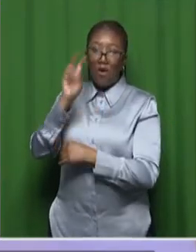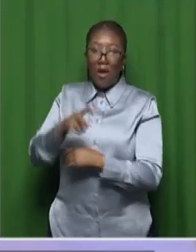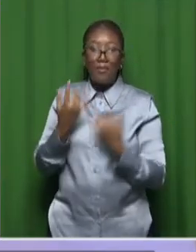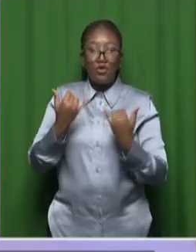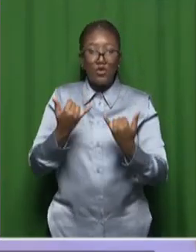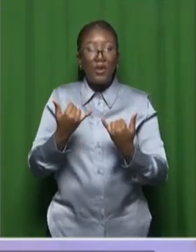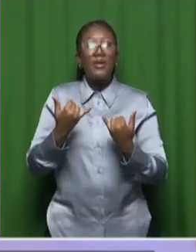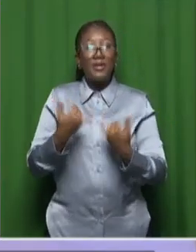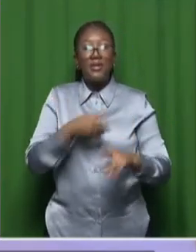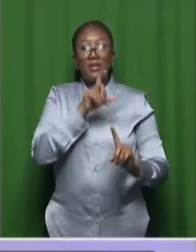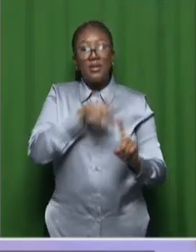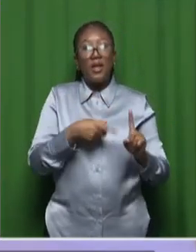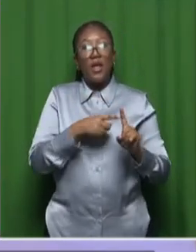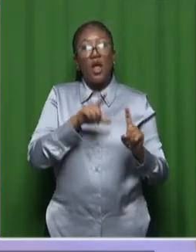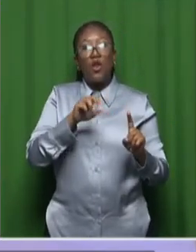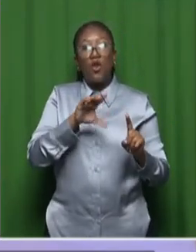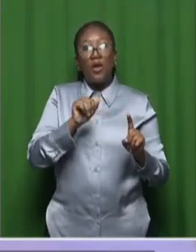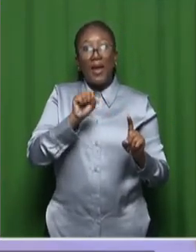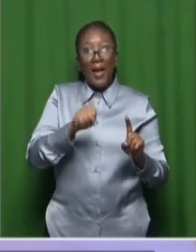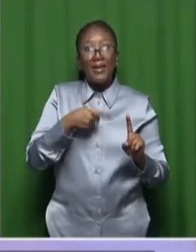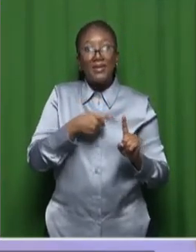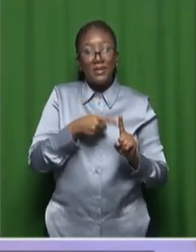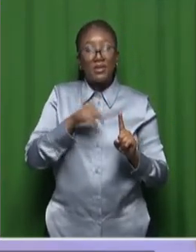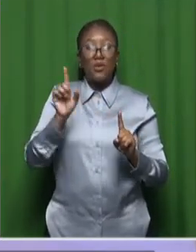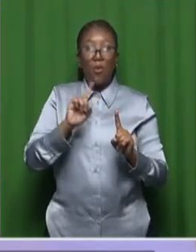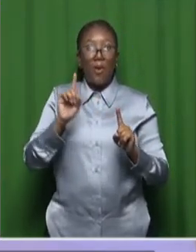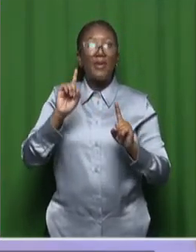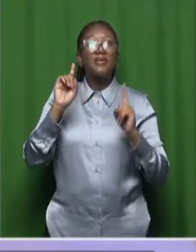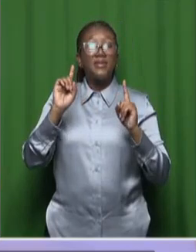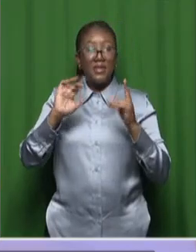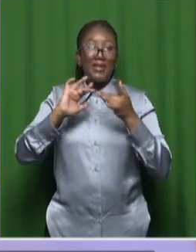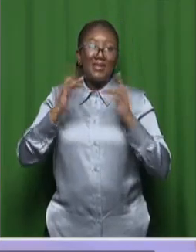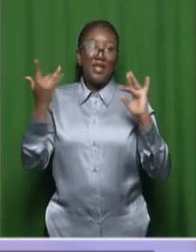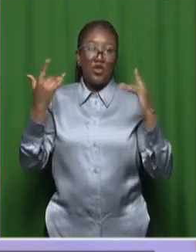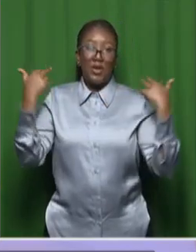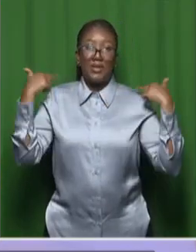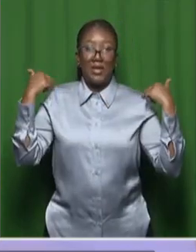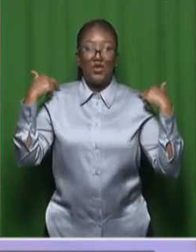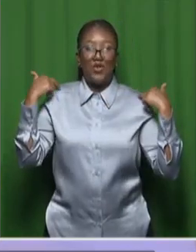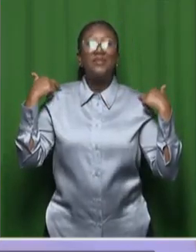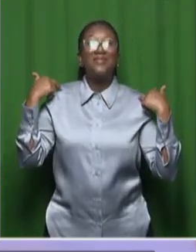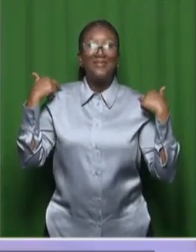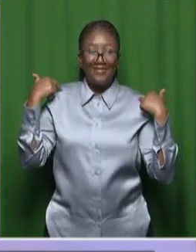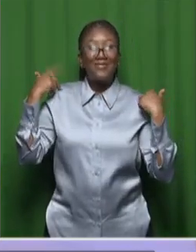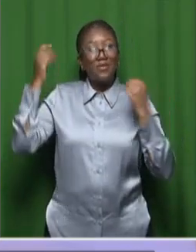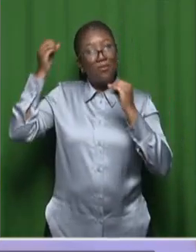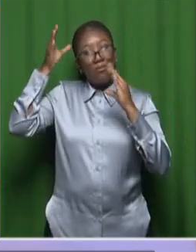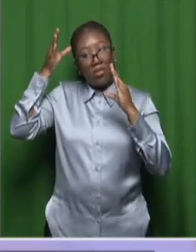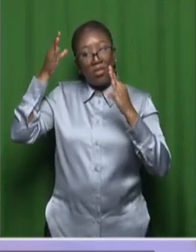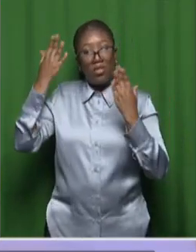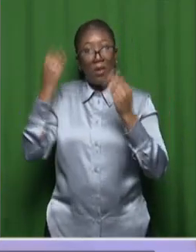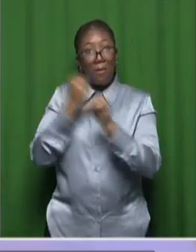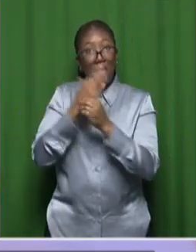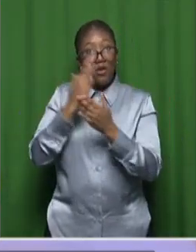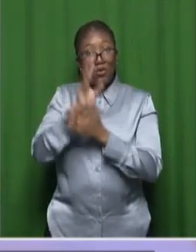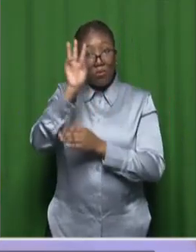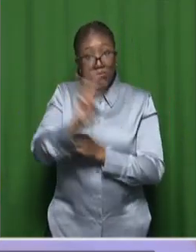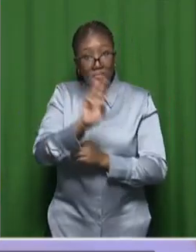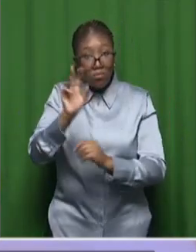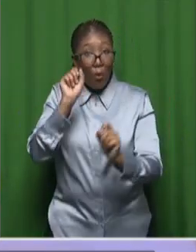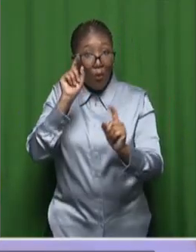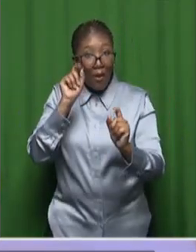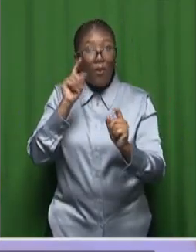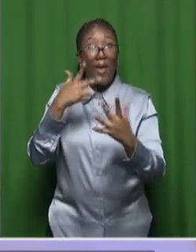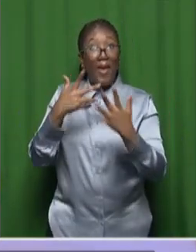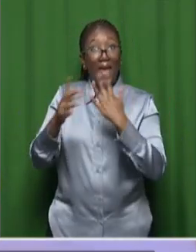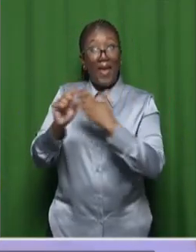that. Lucas Molefe, Cybersecurity Consultant, helping us to become aware about some of the introspective measures that need